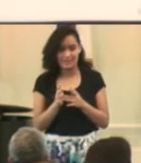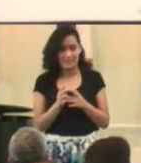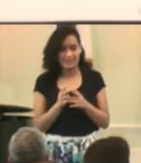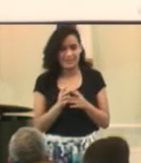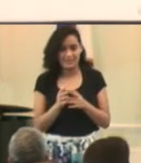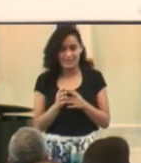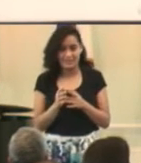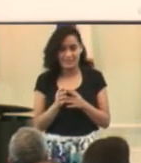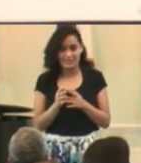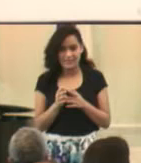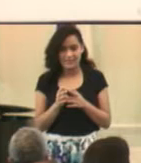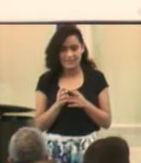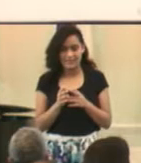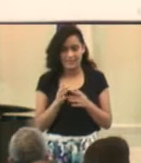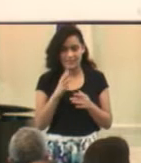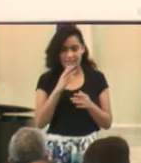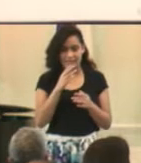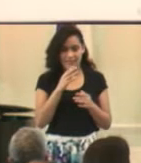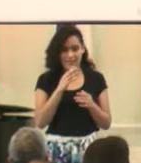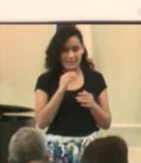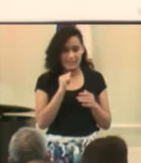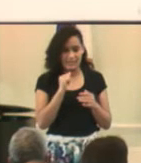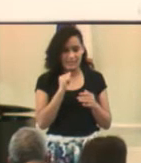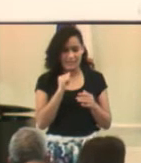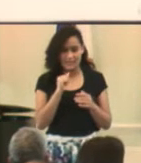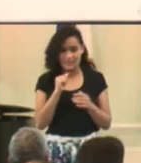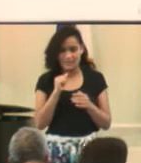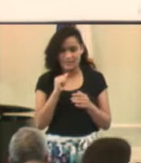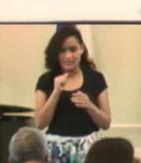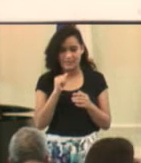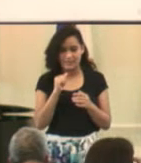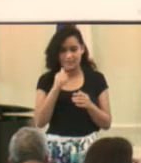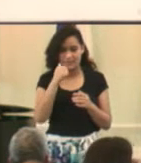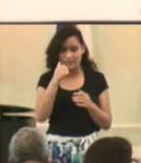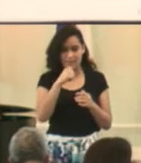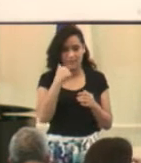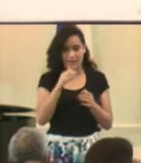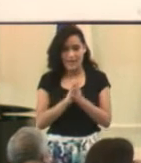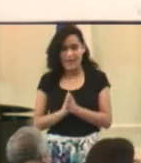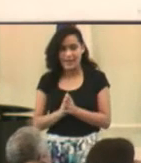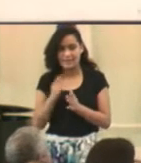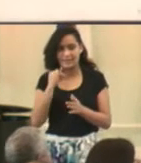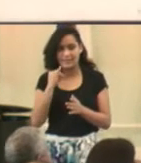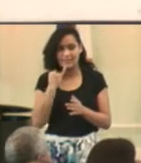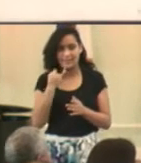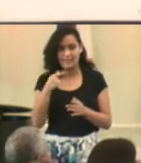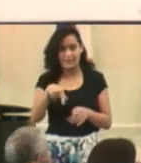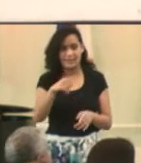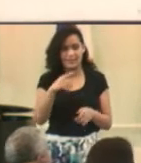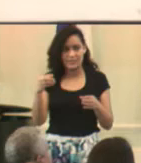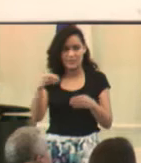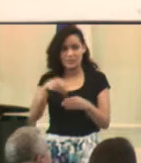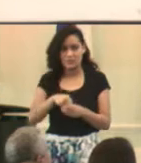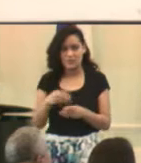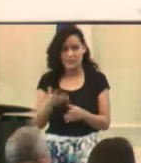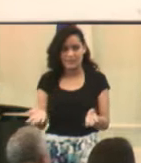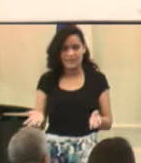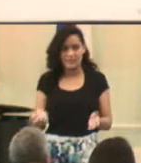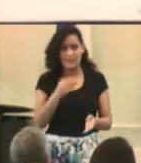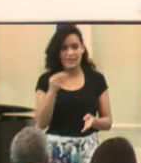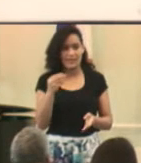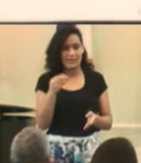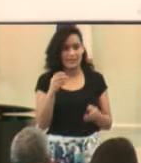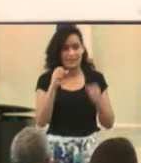want to share the message about Jesus. Kumar asked if he could join them the following week. Rupa, a little